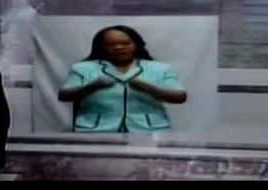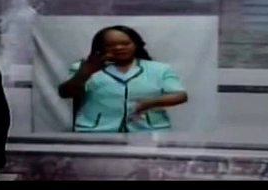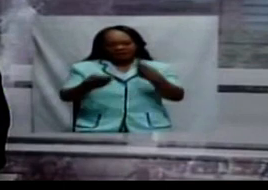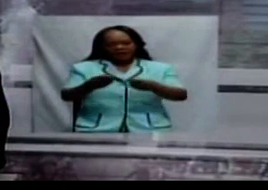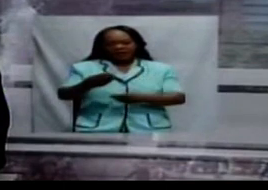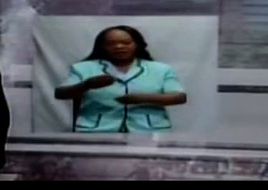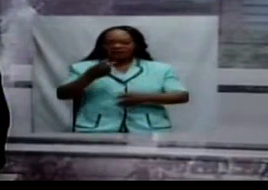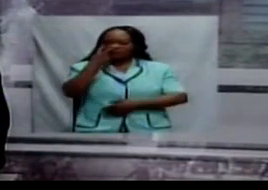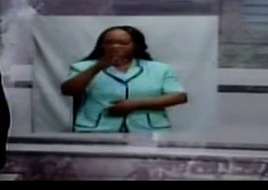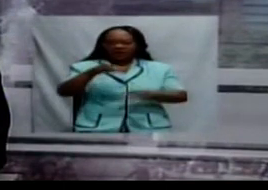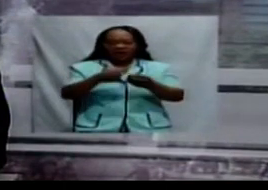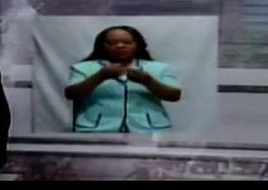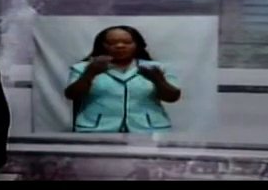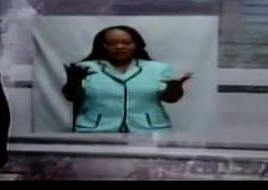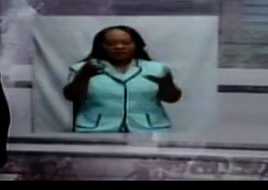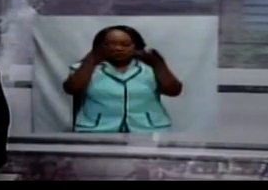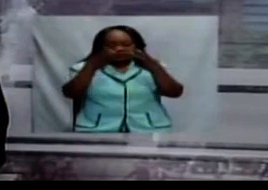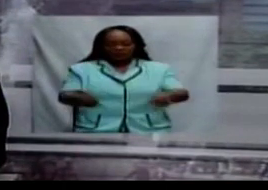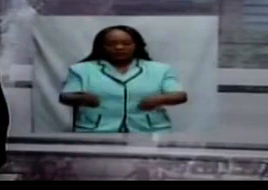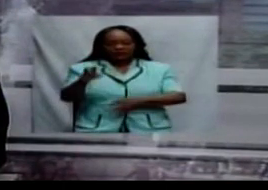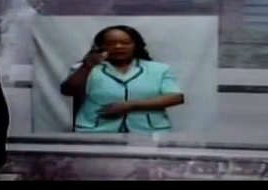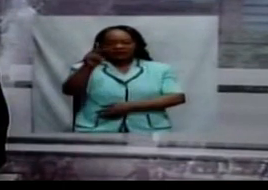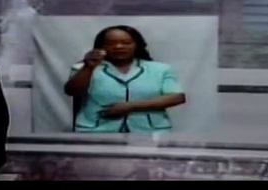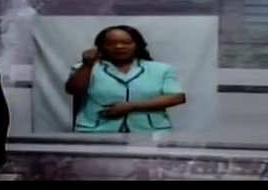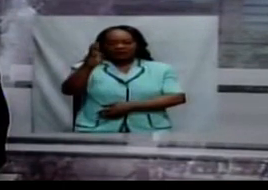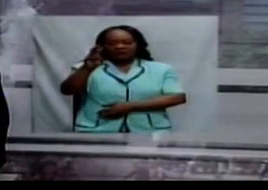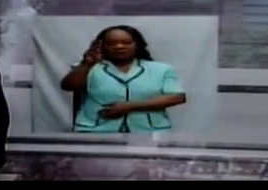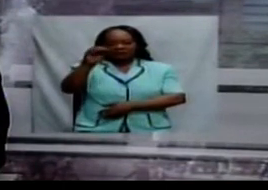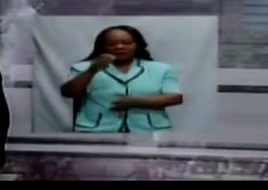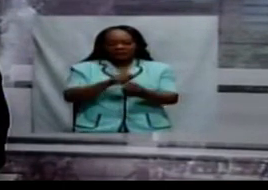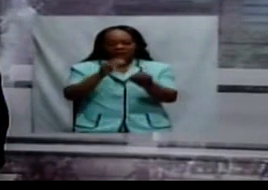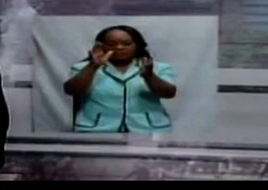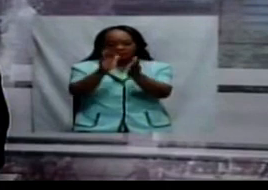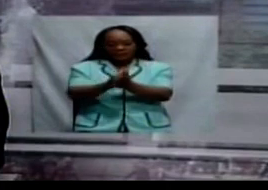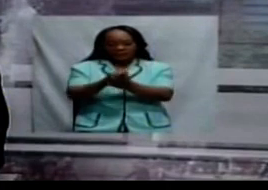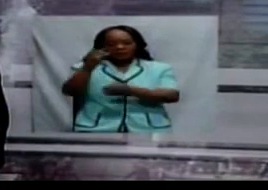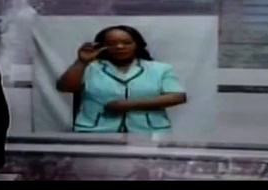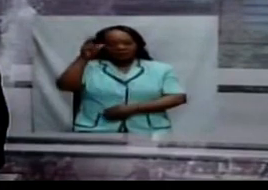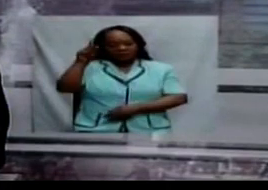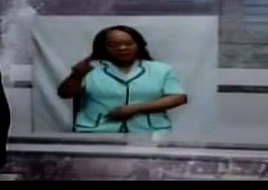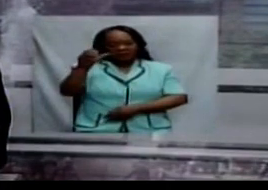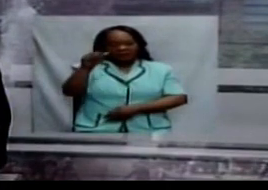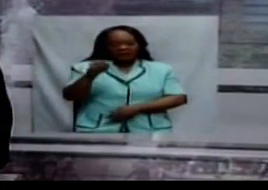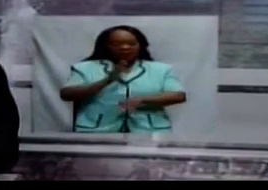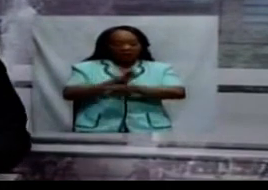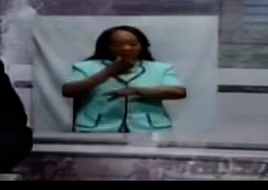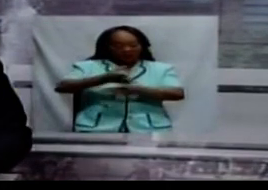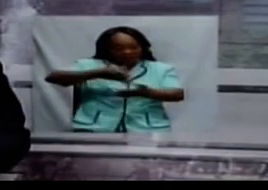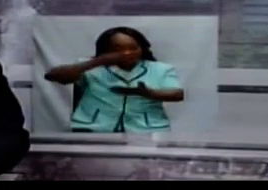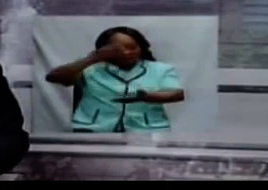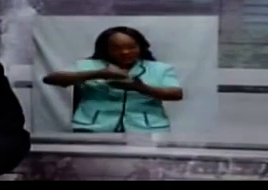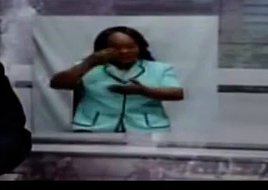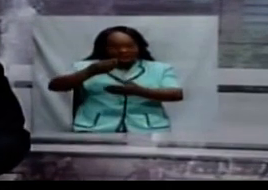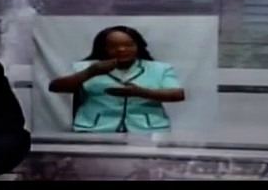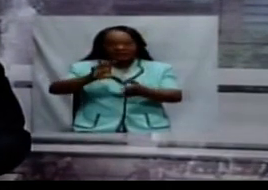how much was lost. Mr. Kawe, who is also Central Province Permanent Secretary, says it is only after studying the matter that his